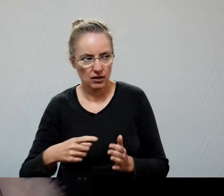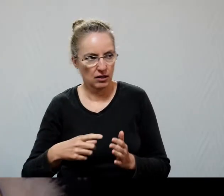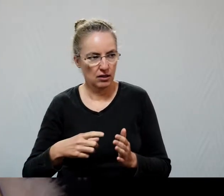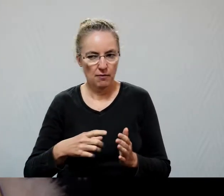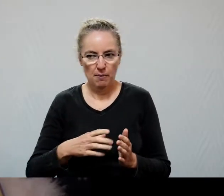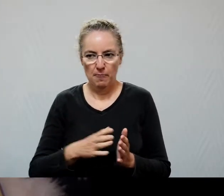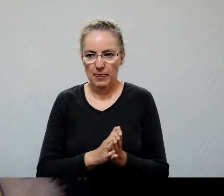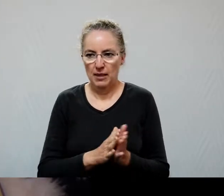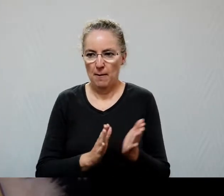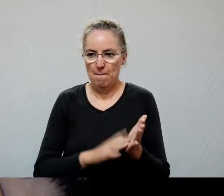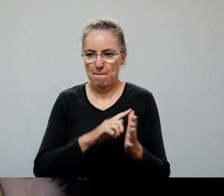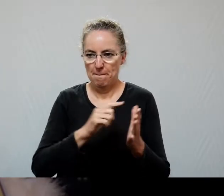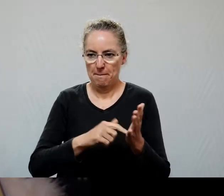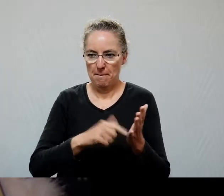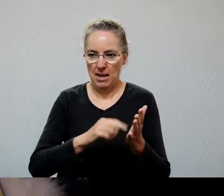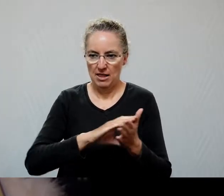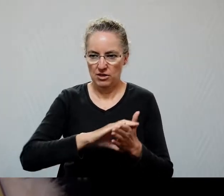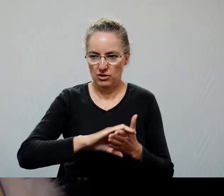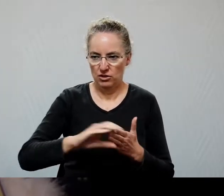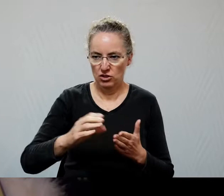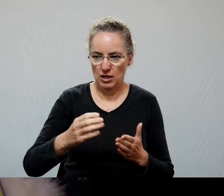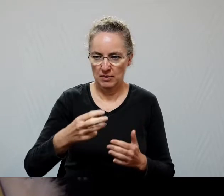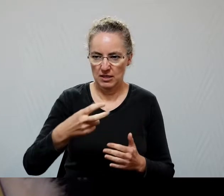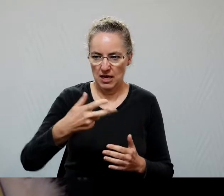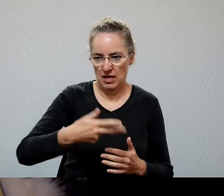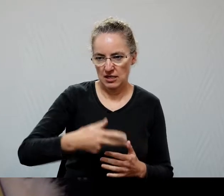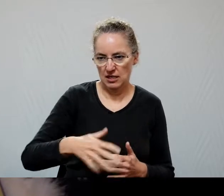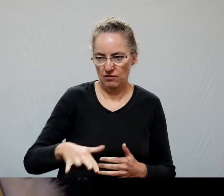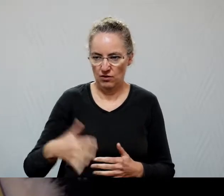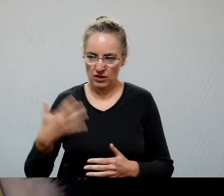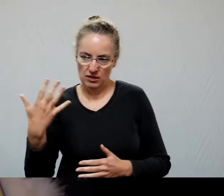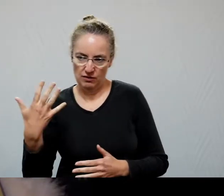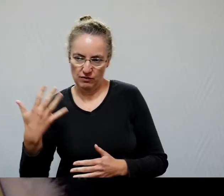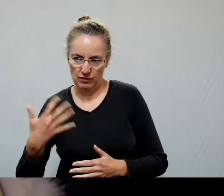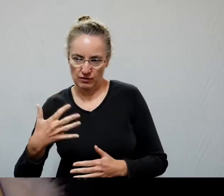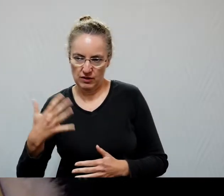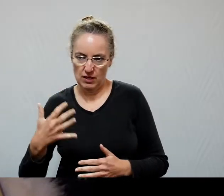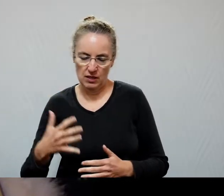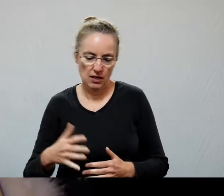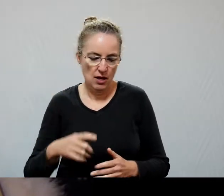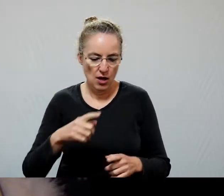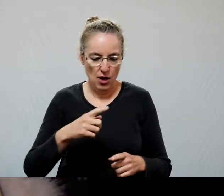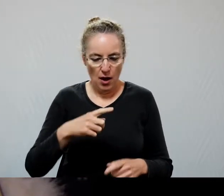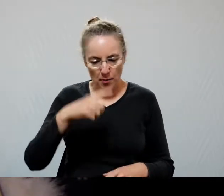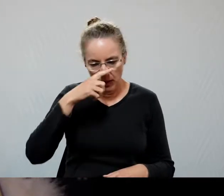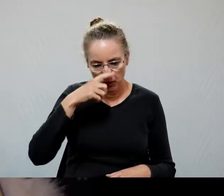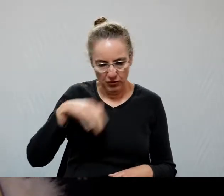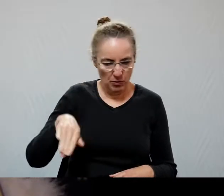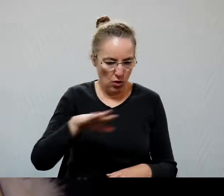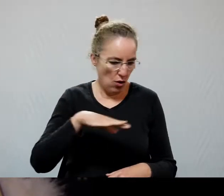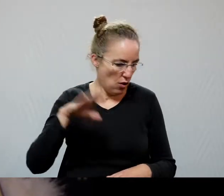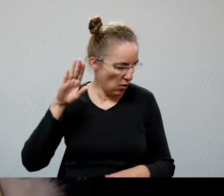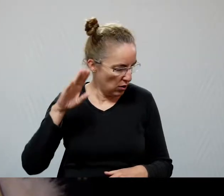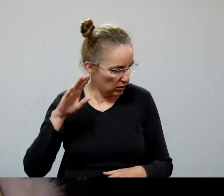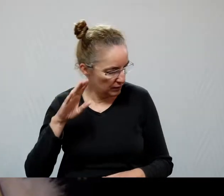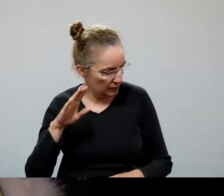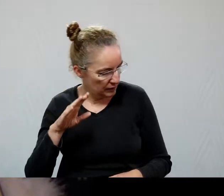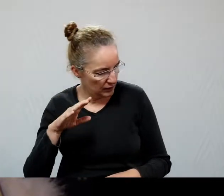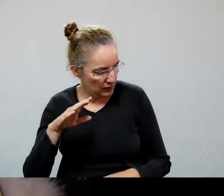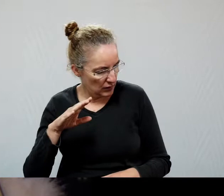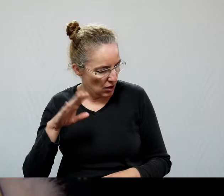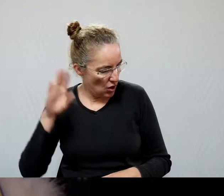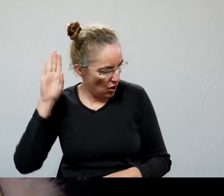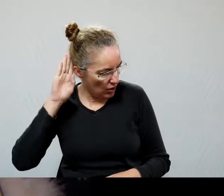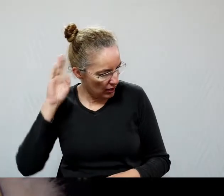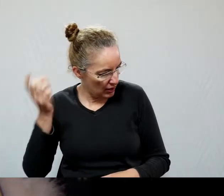15, people of all kinds came to hear Jesus teach about God. People who thought they weren't as good